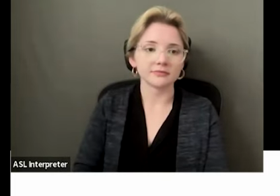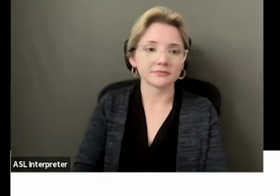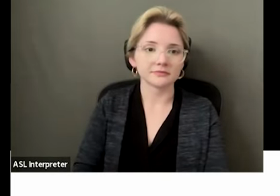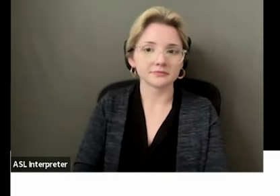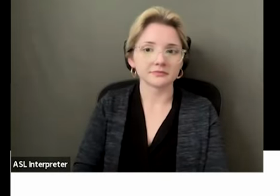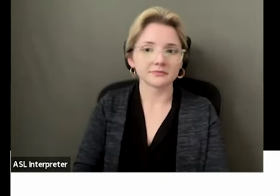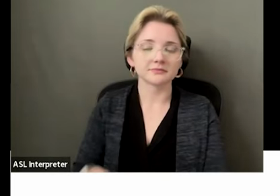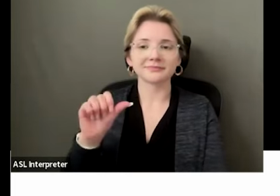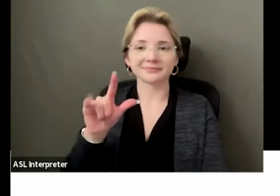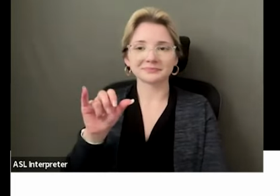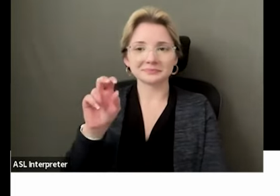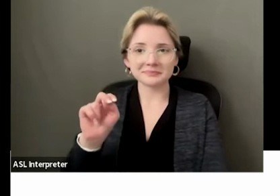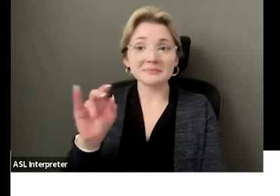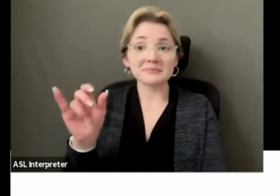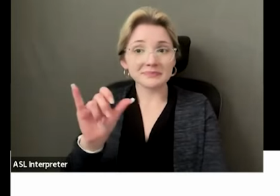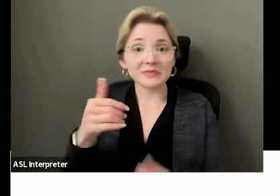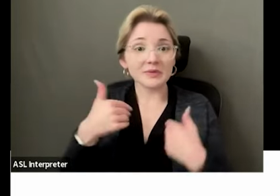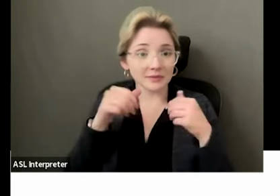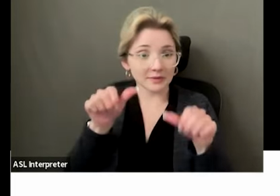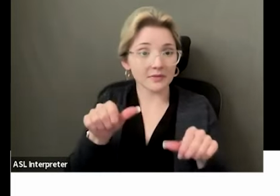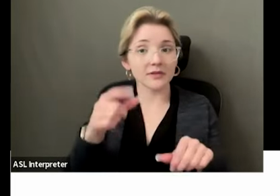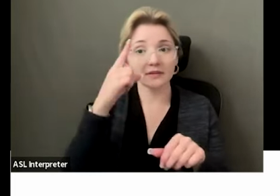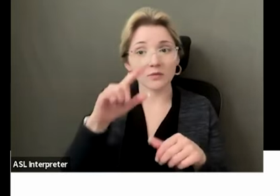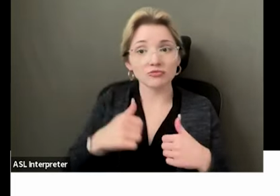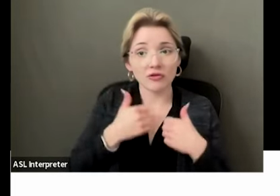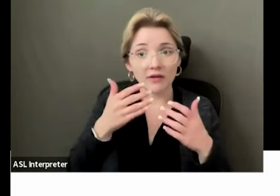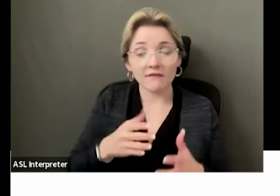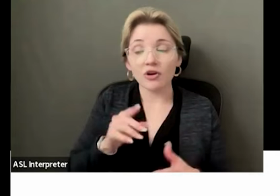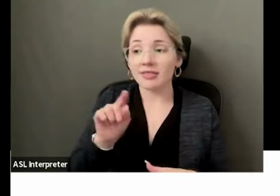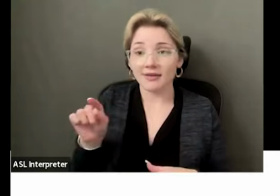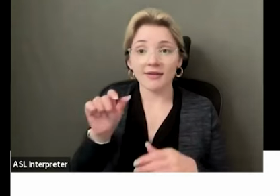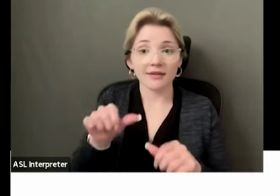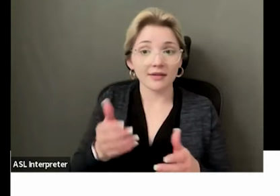Additionally, there is the ability for survivors to request an emergency.